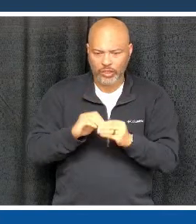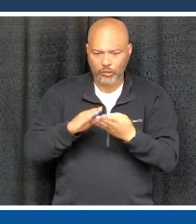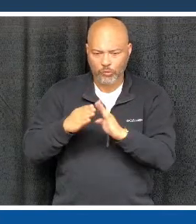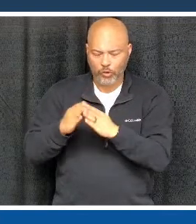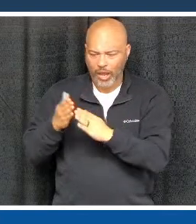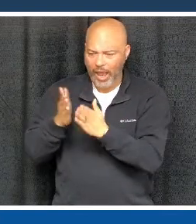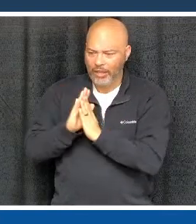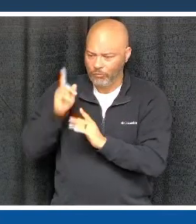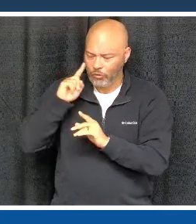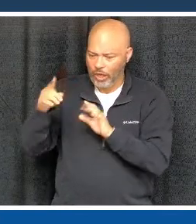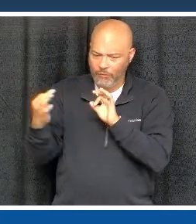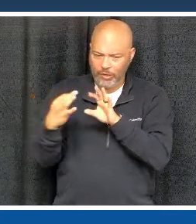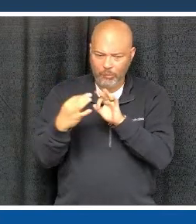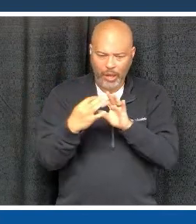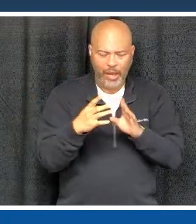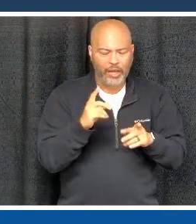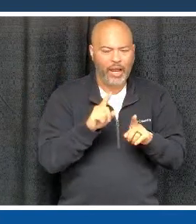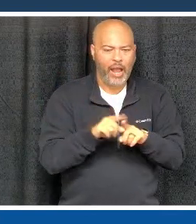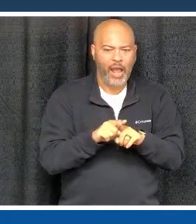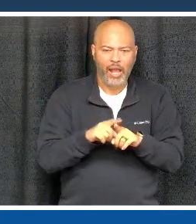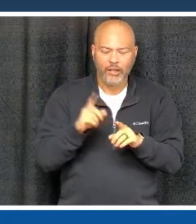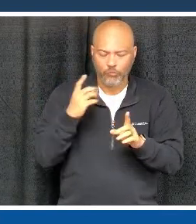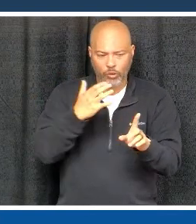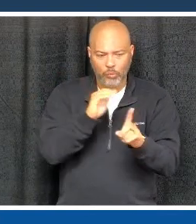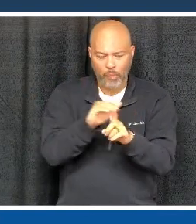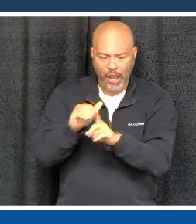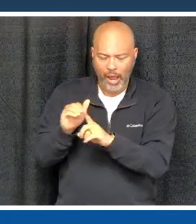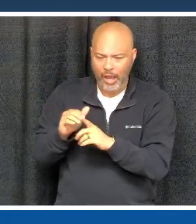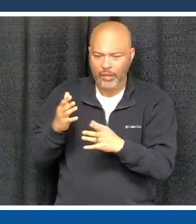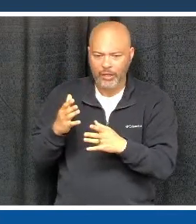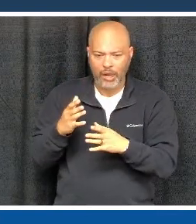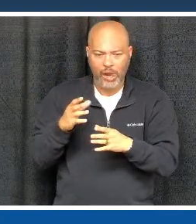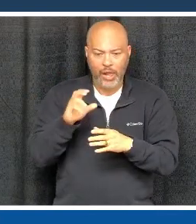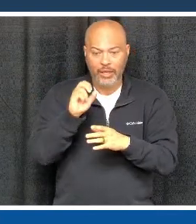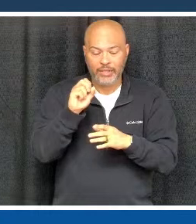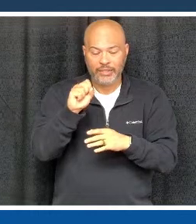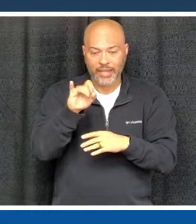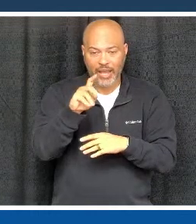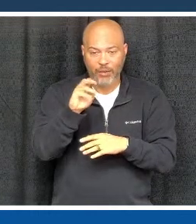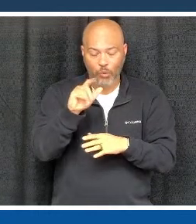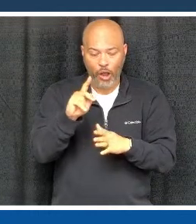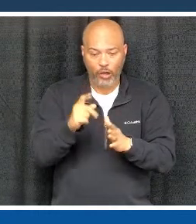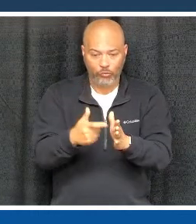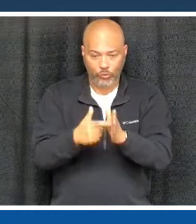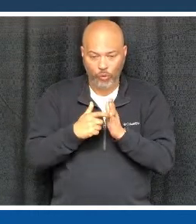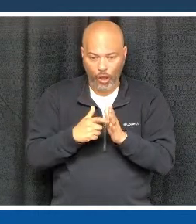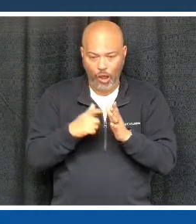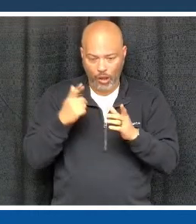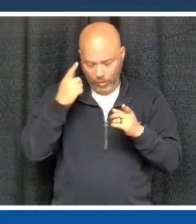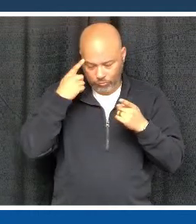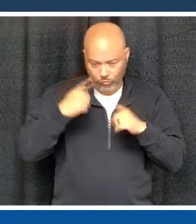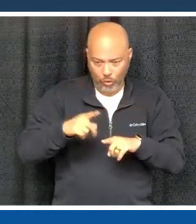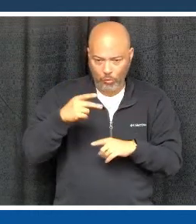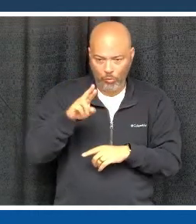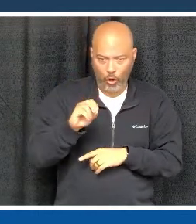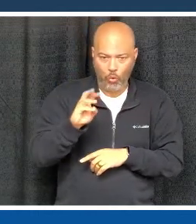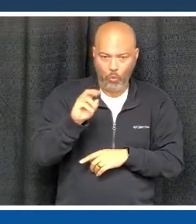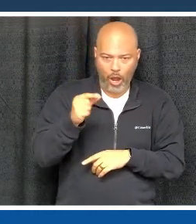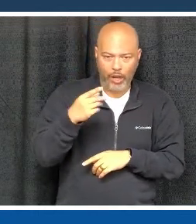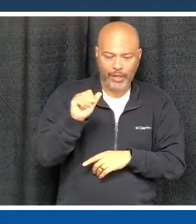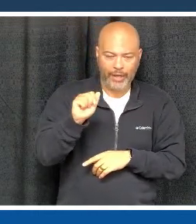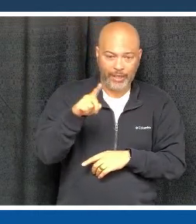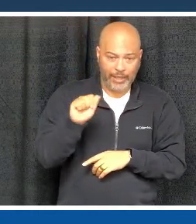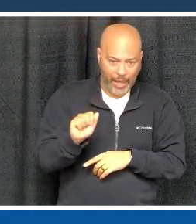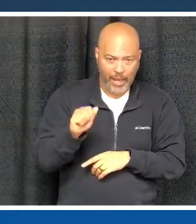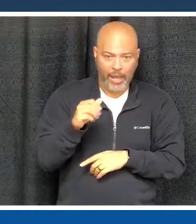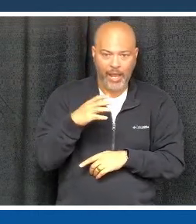asking for their input. And just kind of a reminder, minimum sidewalk standards conform with ProWalk and ADA.